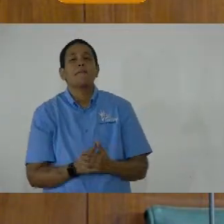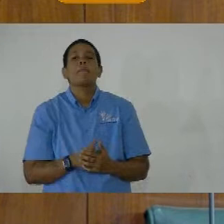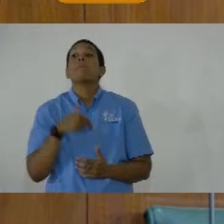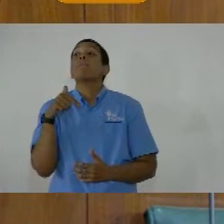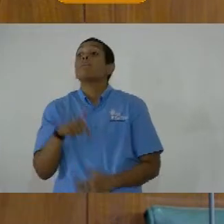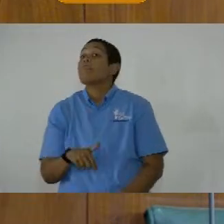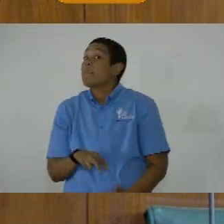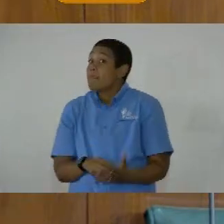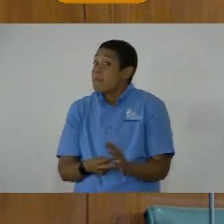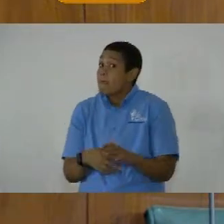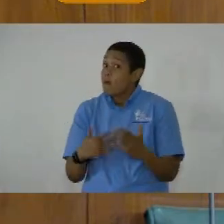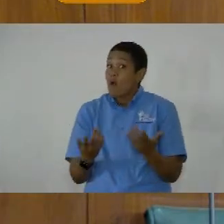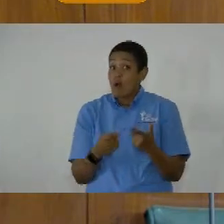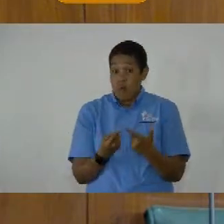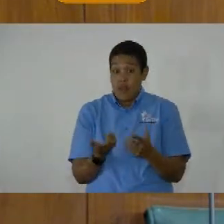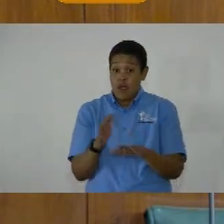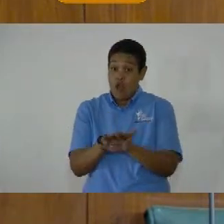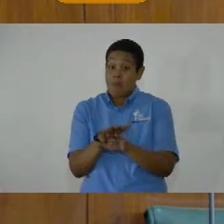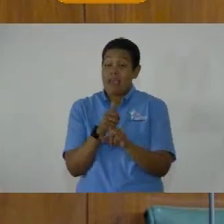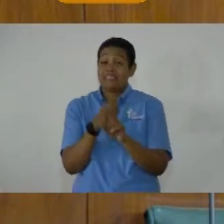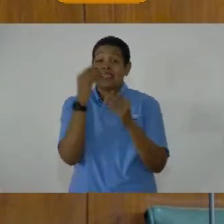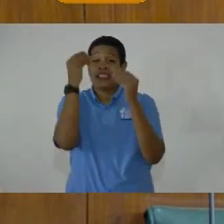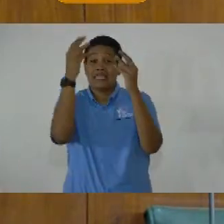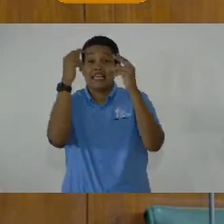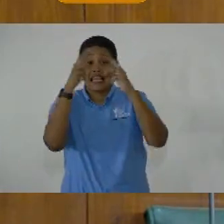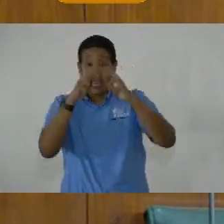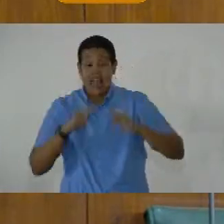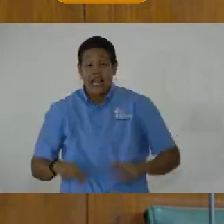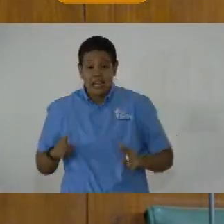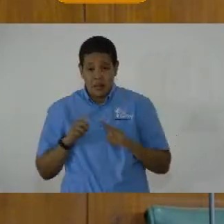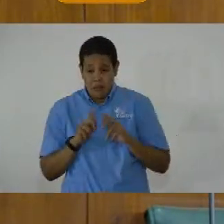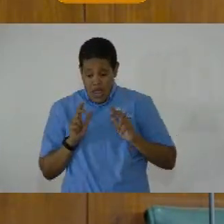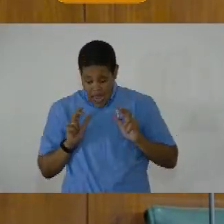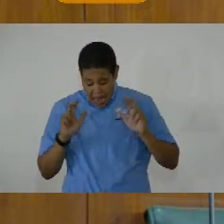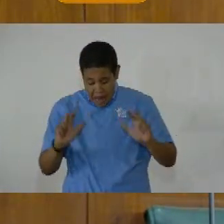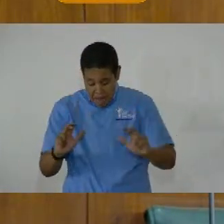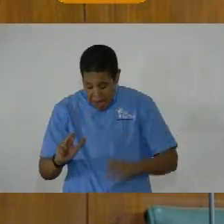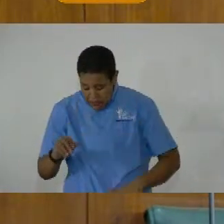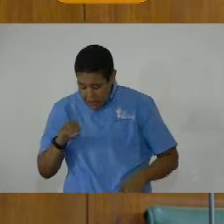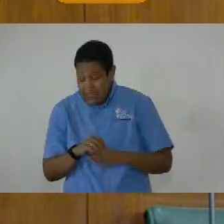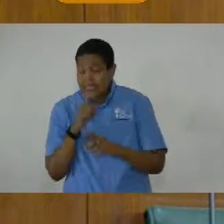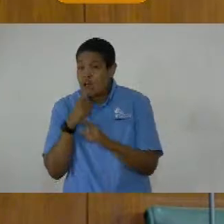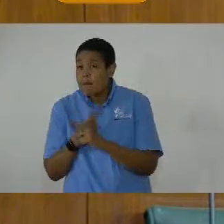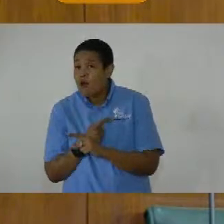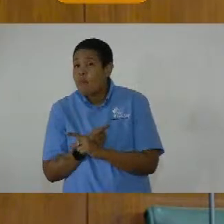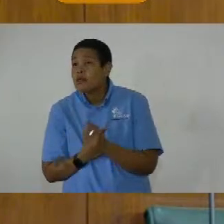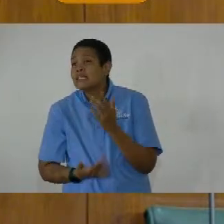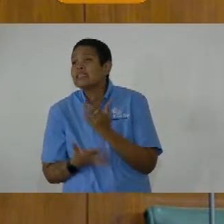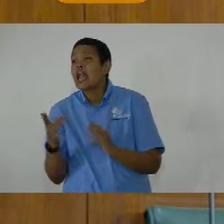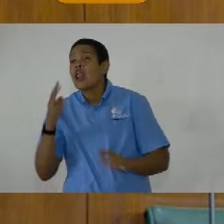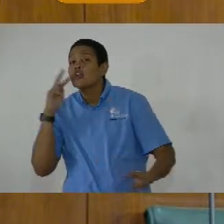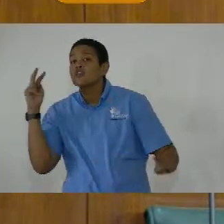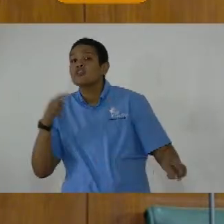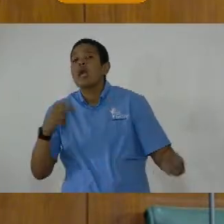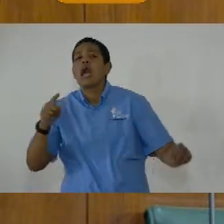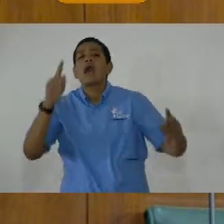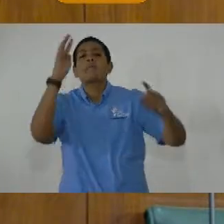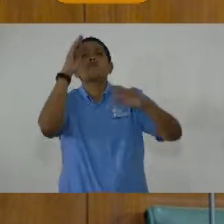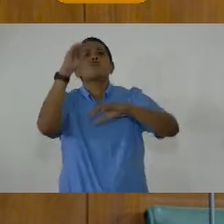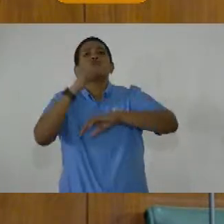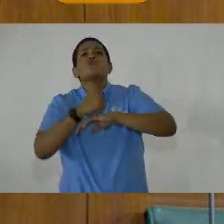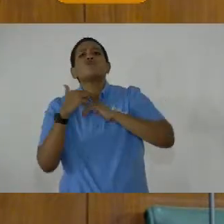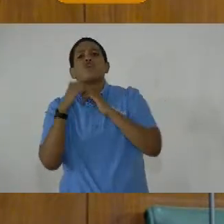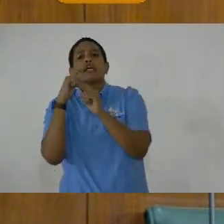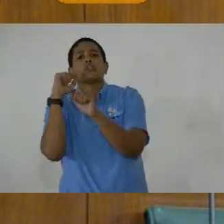This, Madam Speaker, when combined with data analytics and investment in appropriate technology, creates the